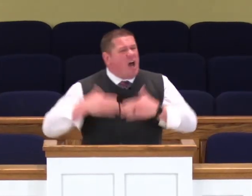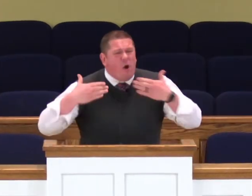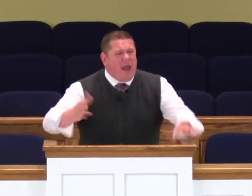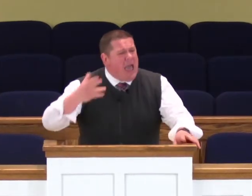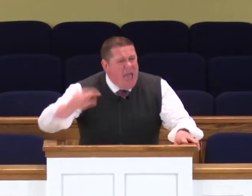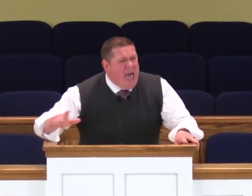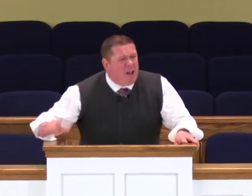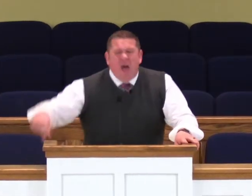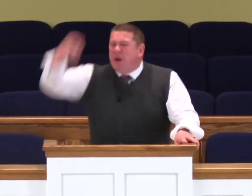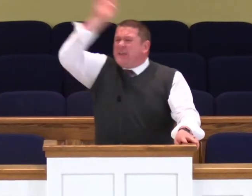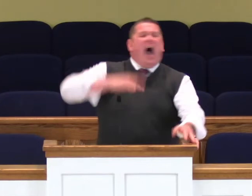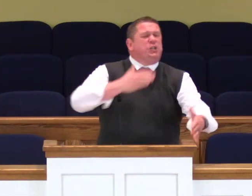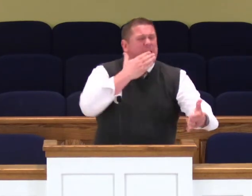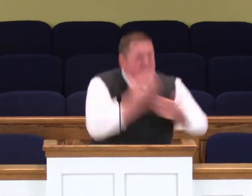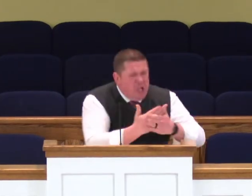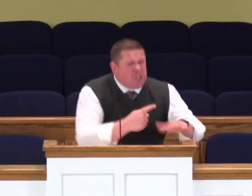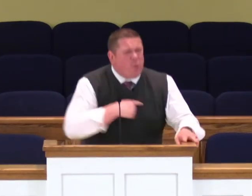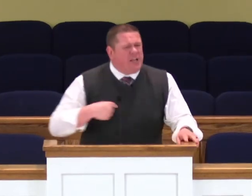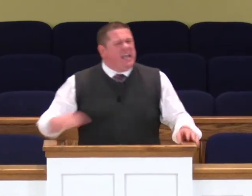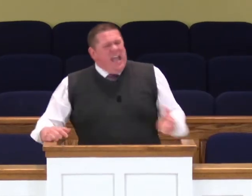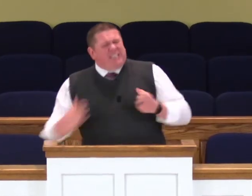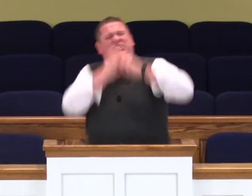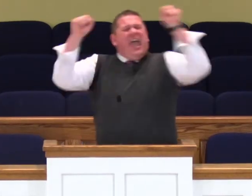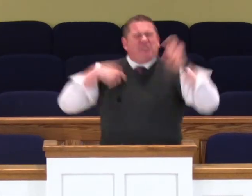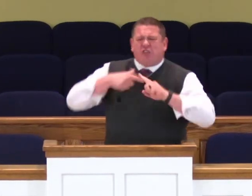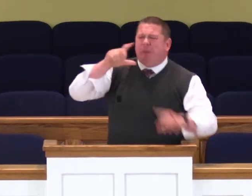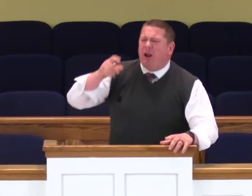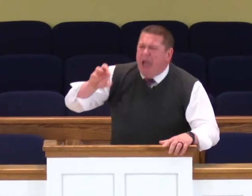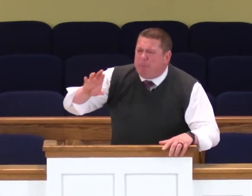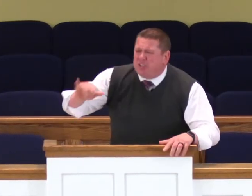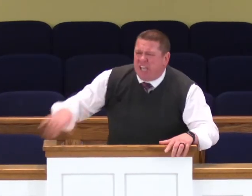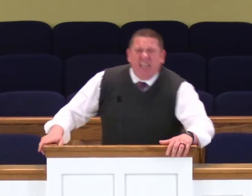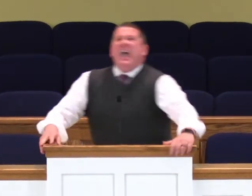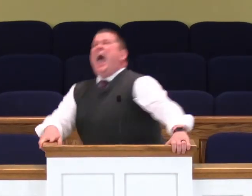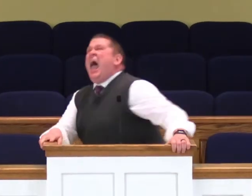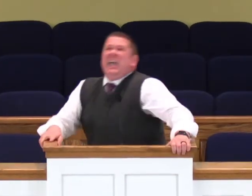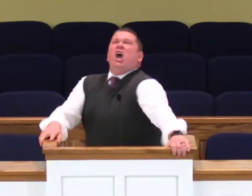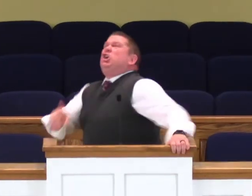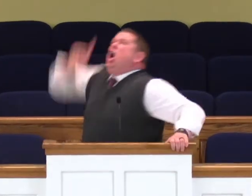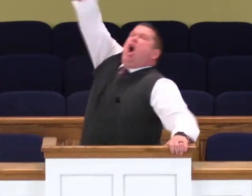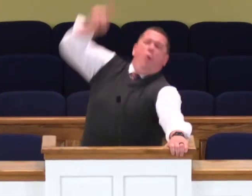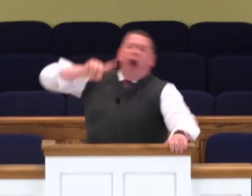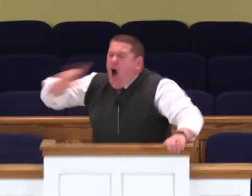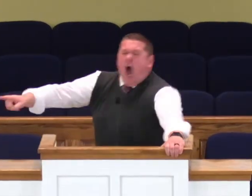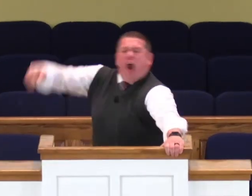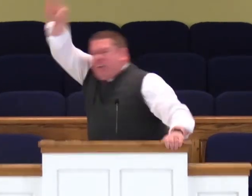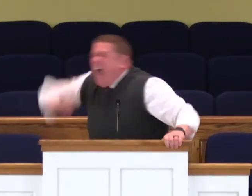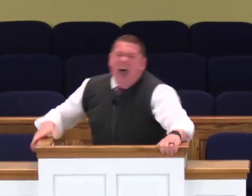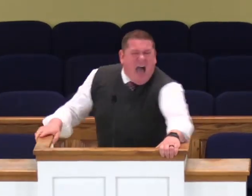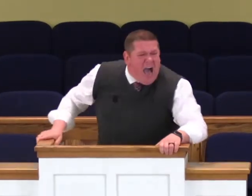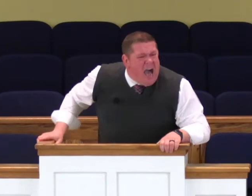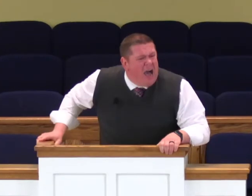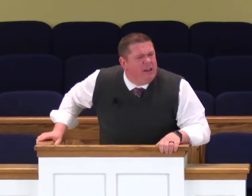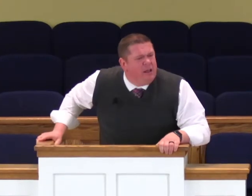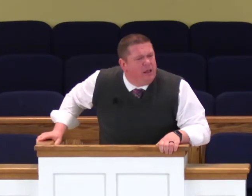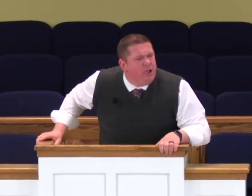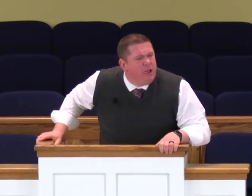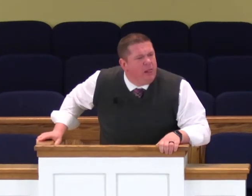lost and on our way to hell, but God's been good to us. He saved us from our leprosy. Hey, you are